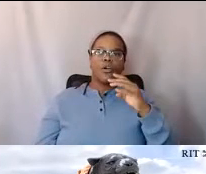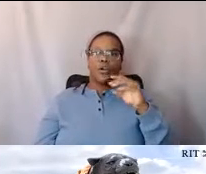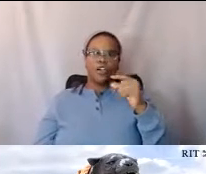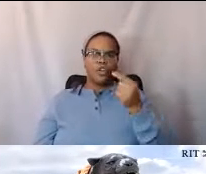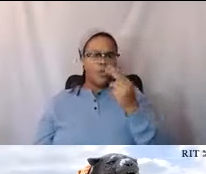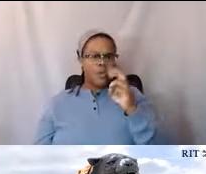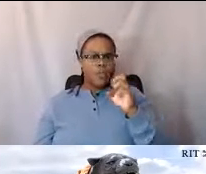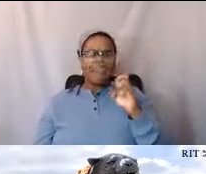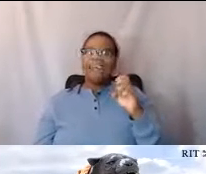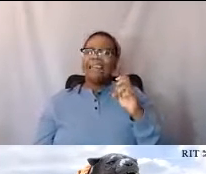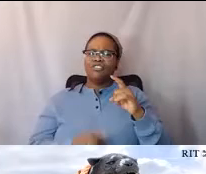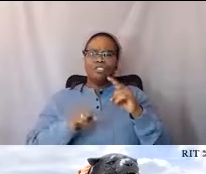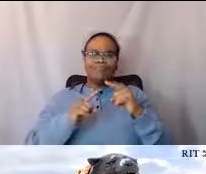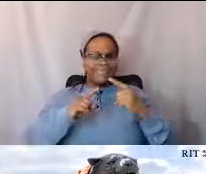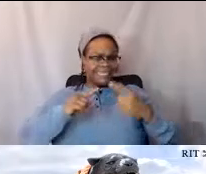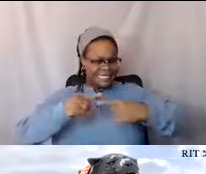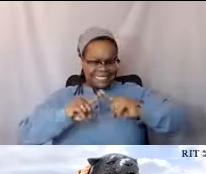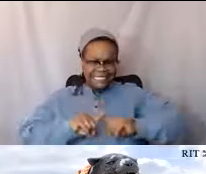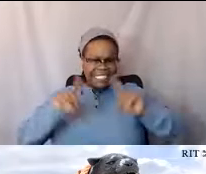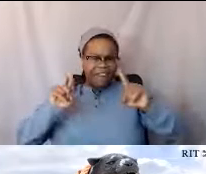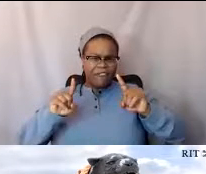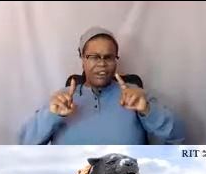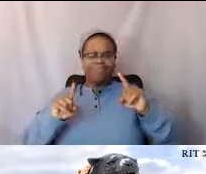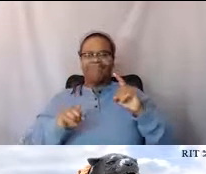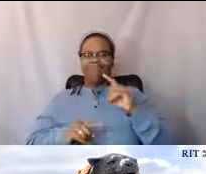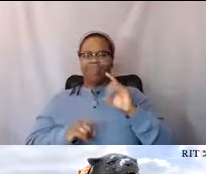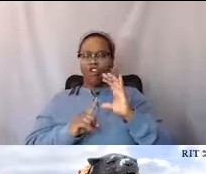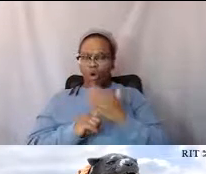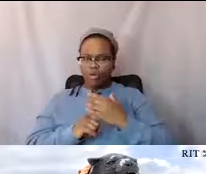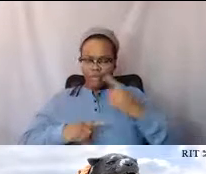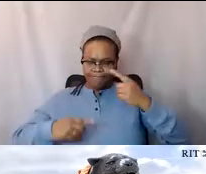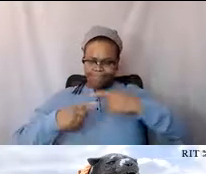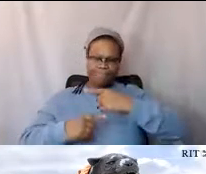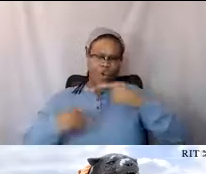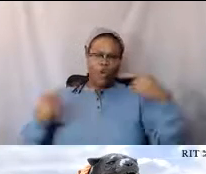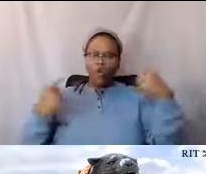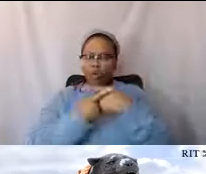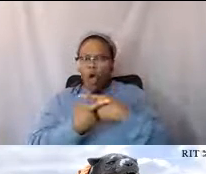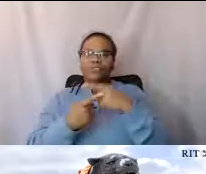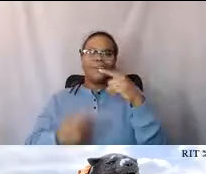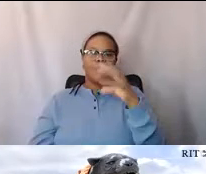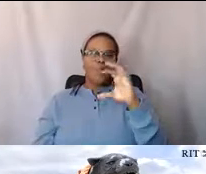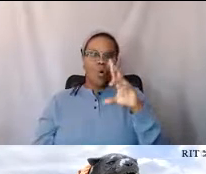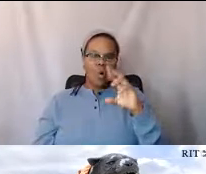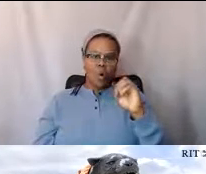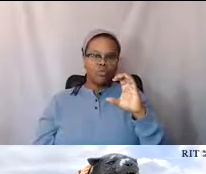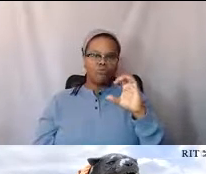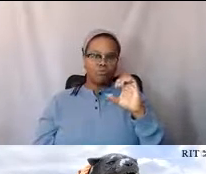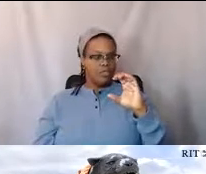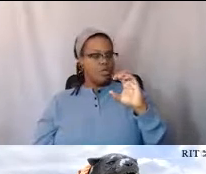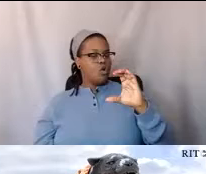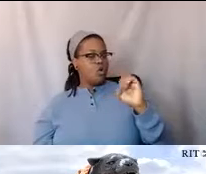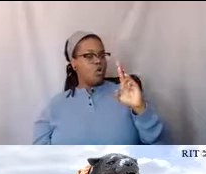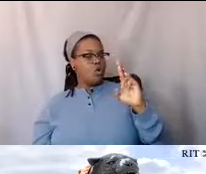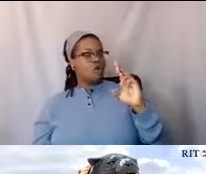cross-cultural conversations, and I find this the person who does this podcast, she